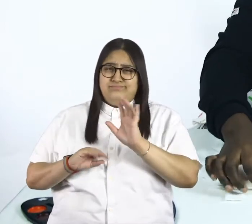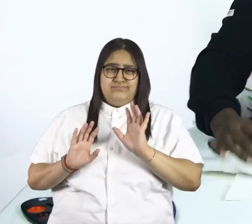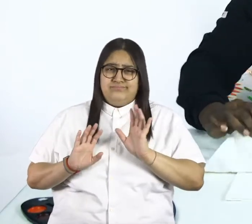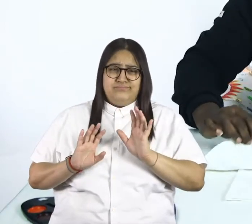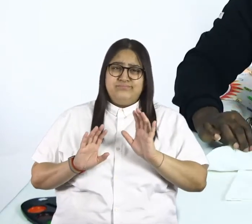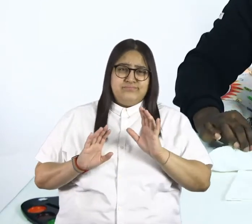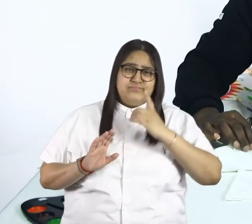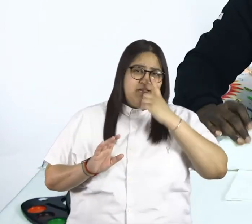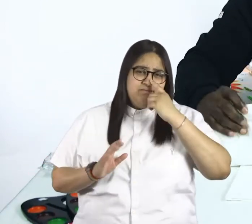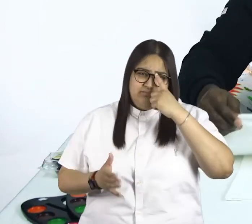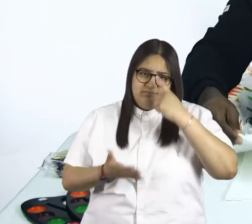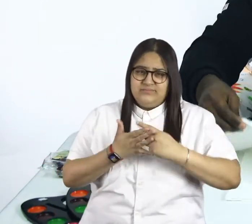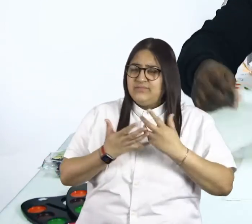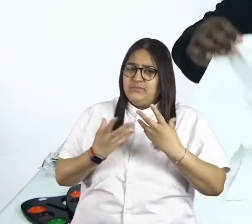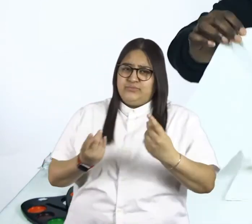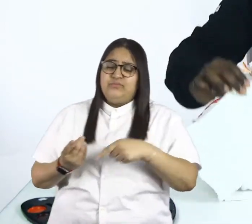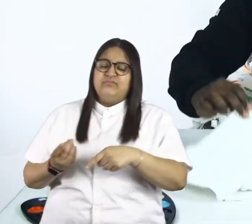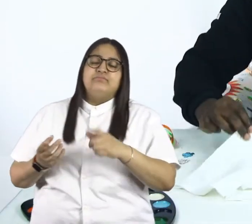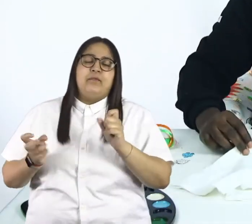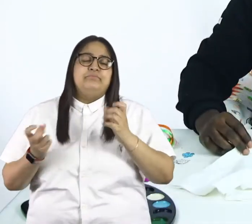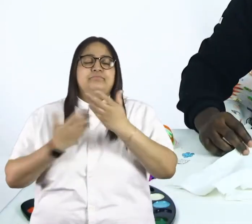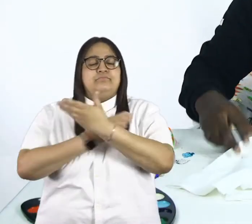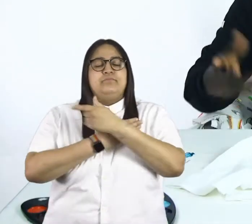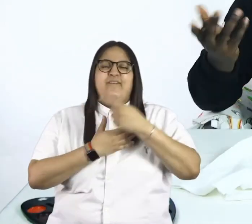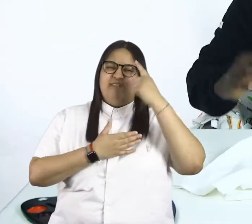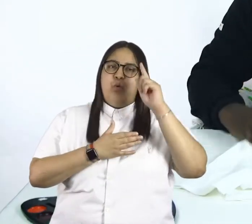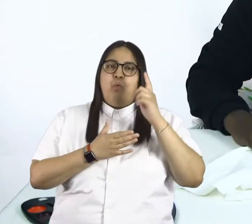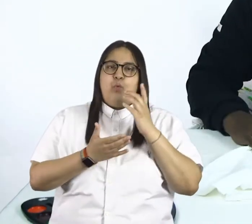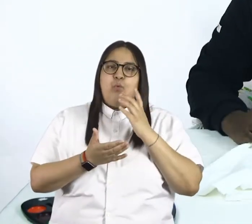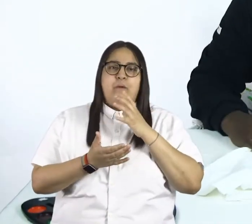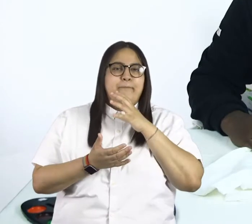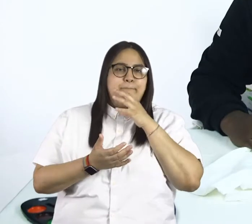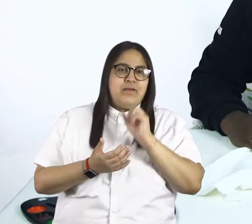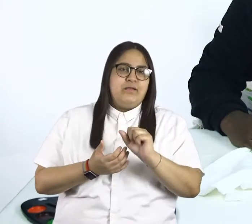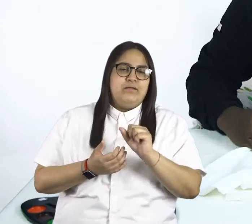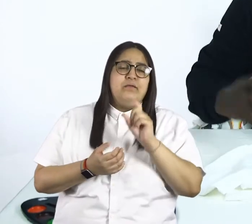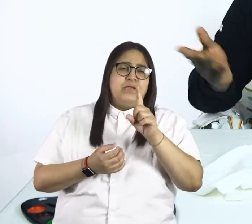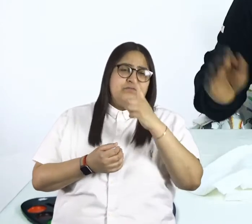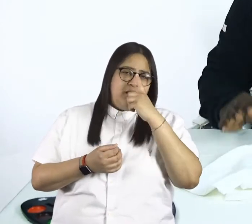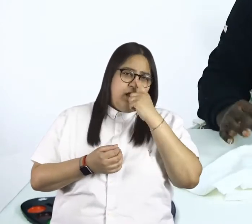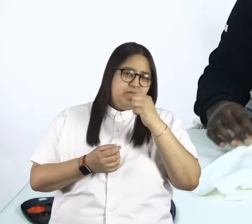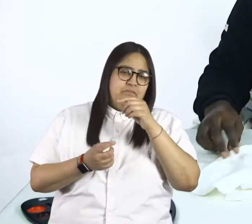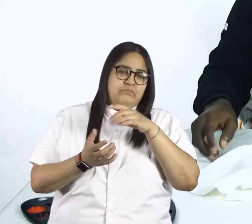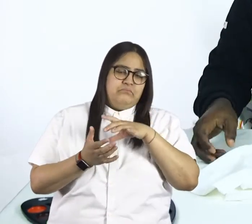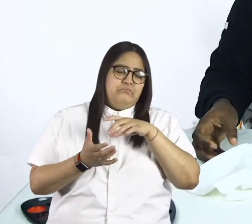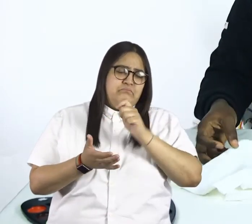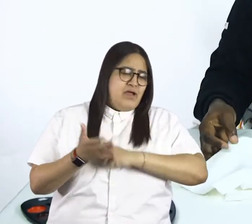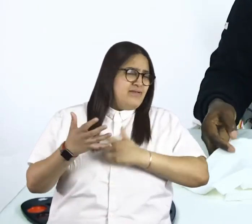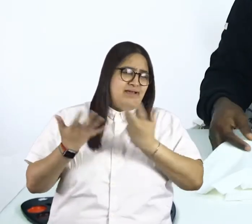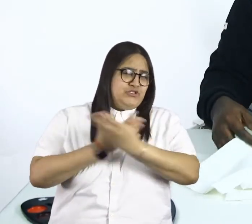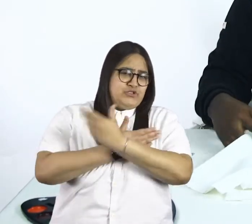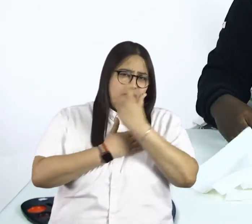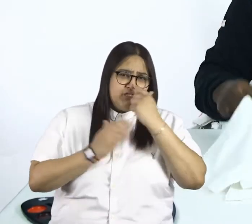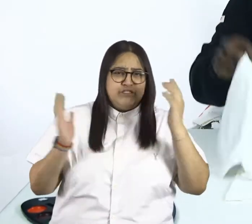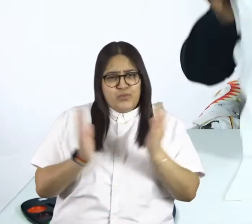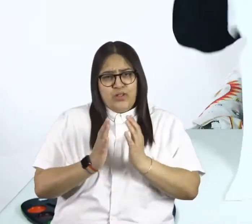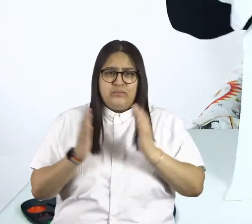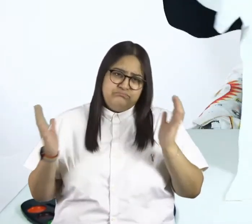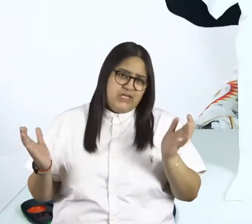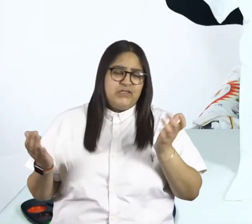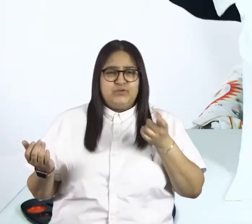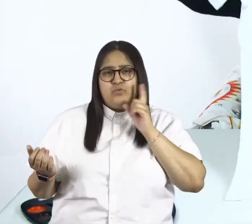for men, but you can buy women's t-shirt, you can buy any sort of t-shirt. Now, you don't have to stick to the